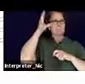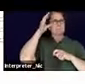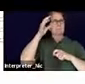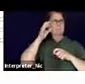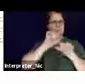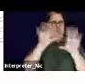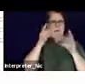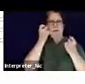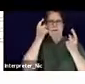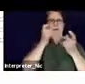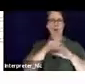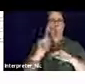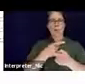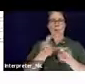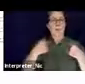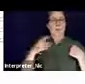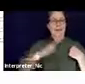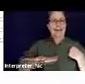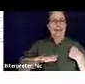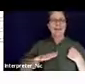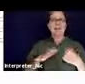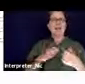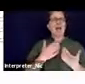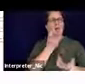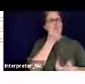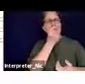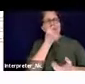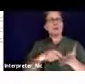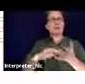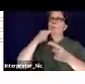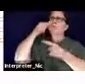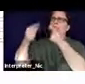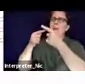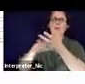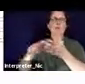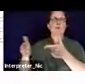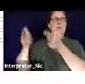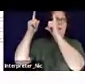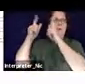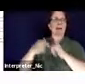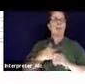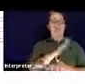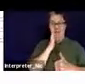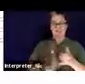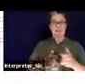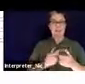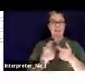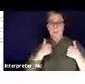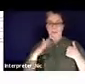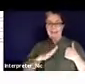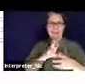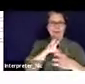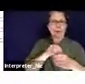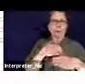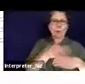employer. And finally, we need to be able to gain work experience, need to take part in internships, need to take part in